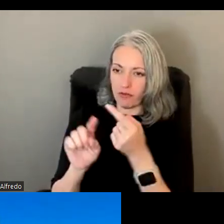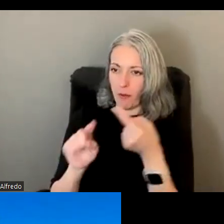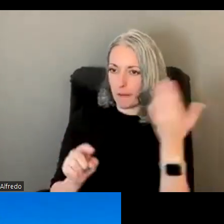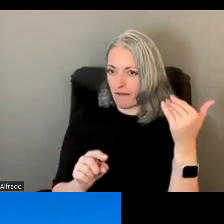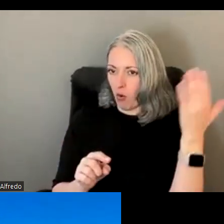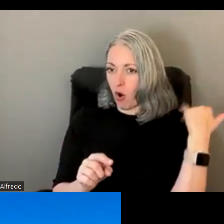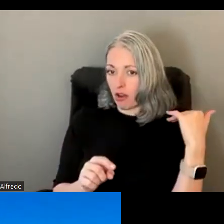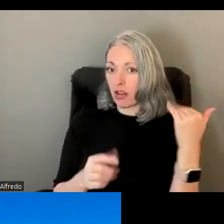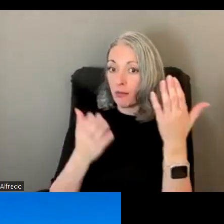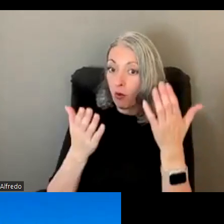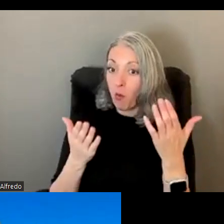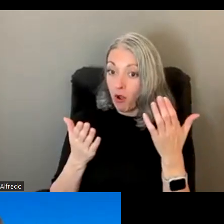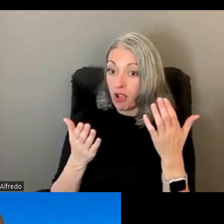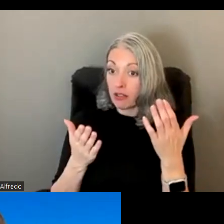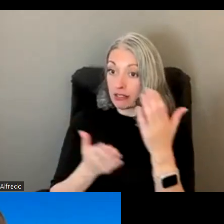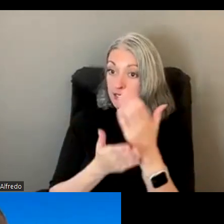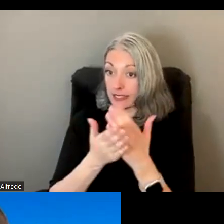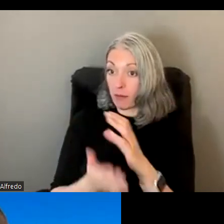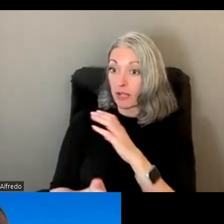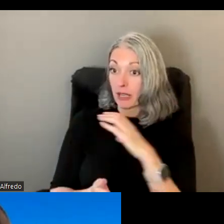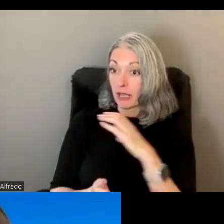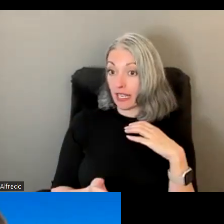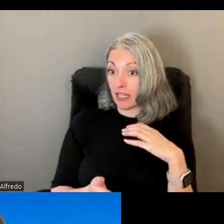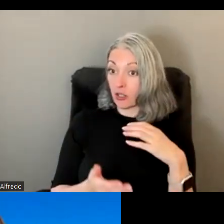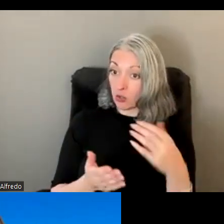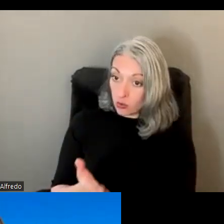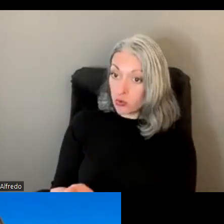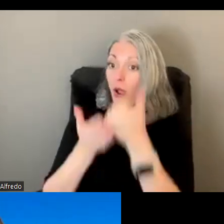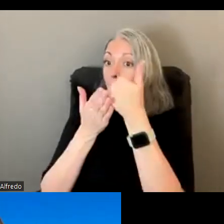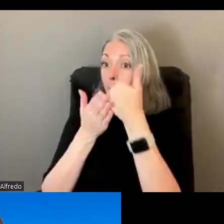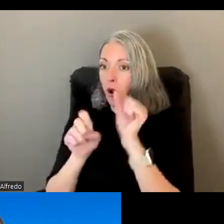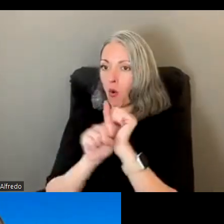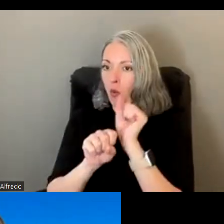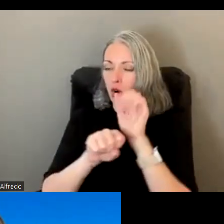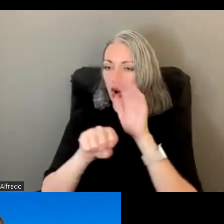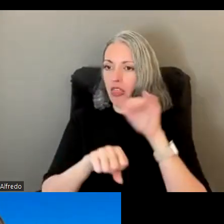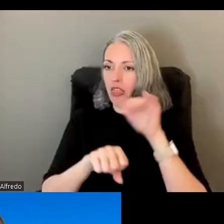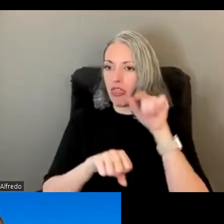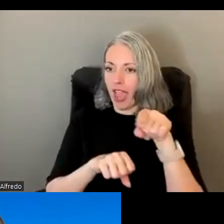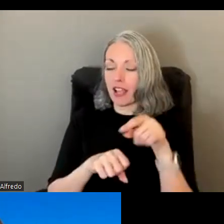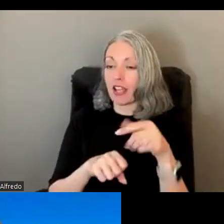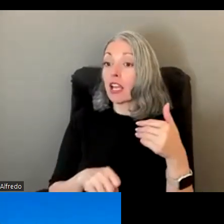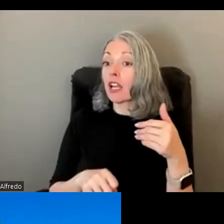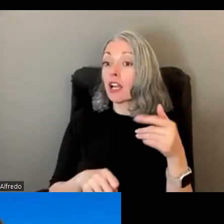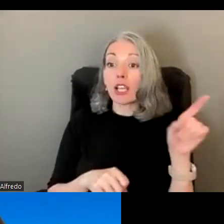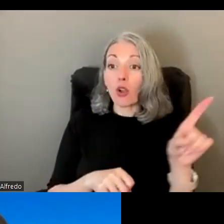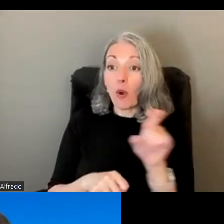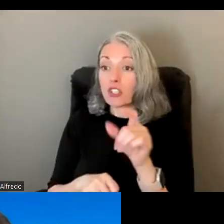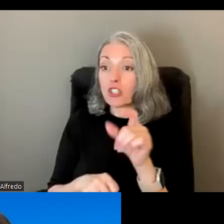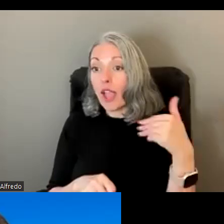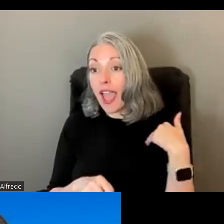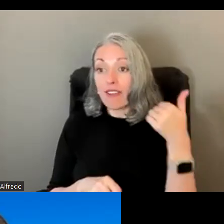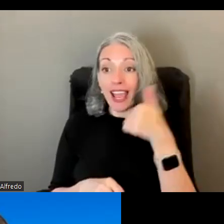like a couple of committee members who would like to help us work on that. All right, do we have volunteers? Looking at you,